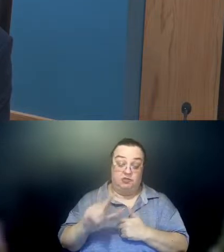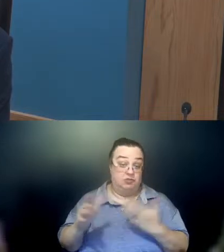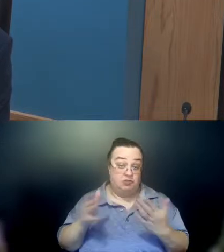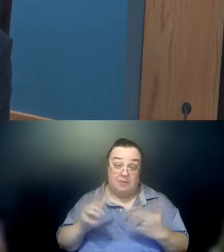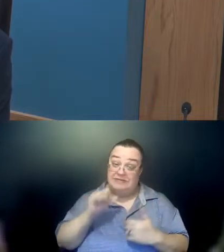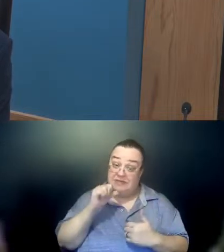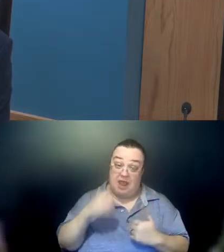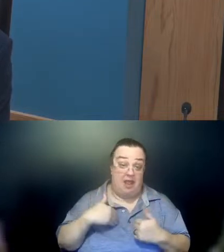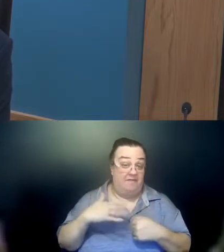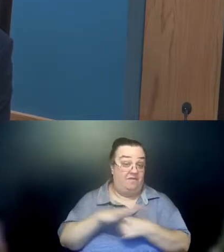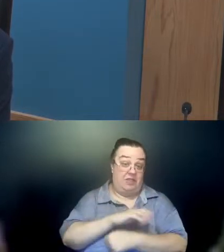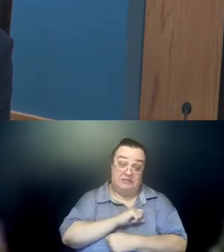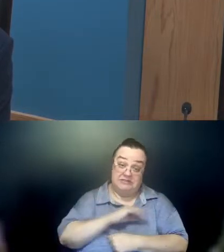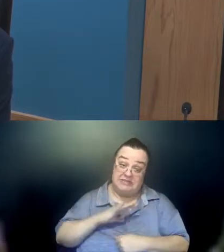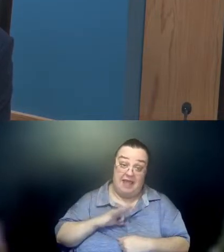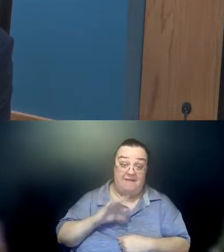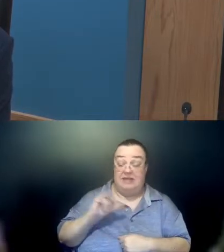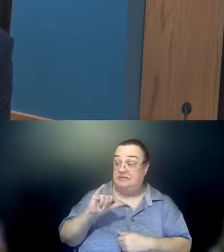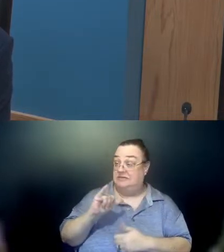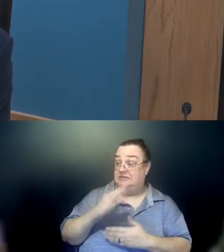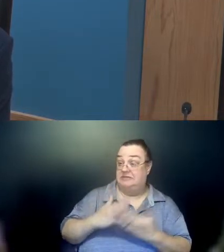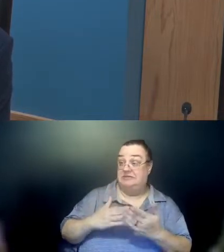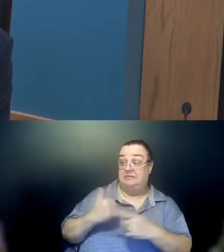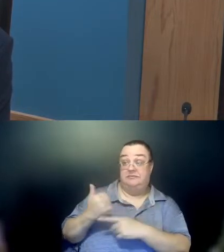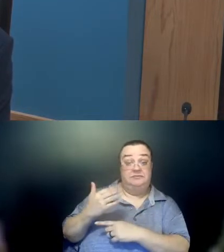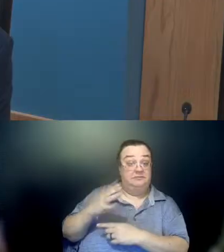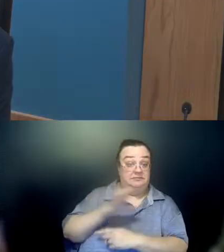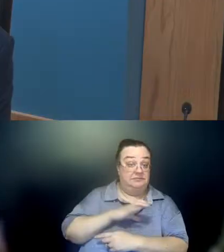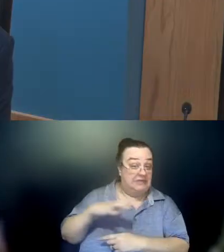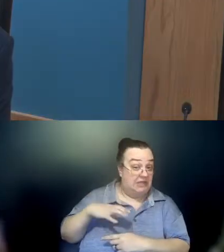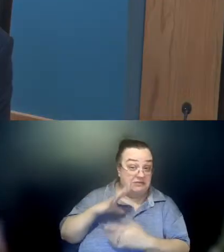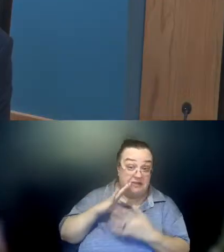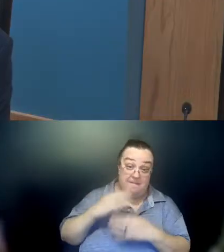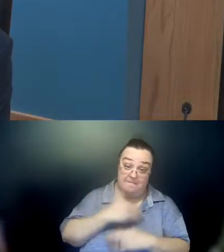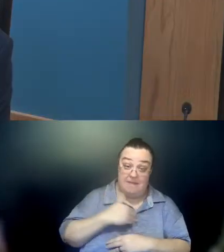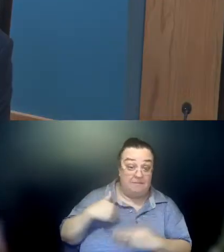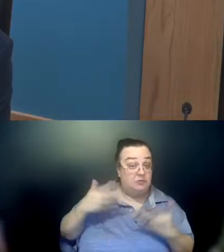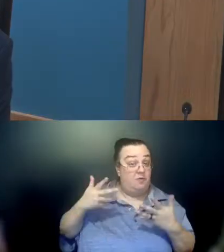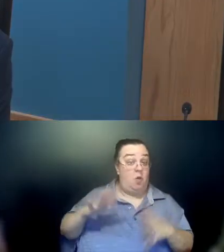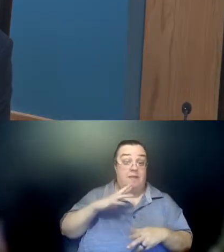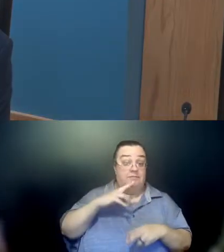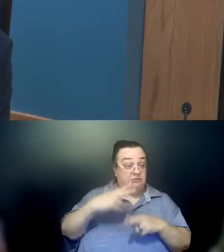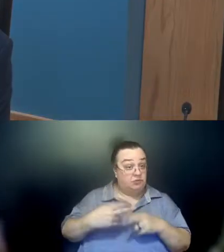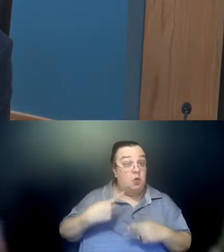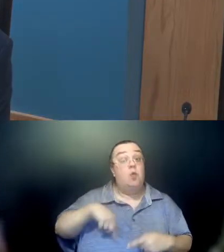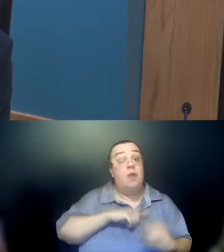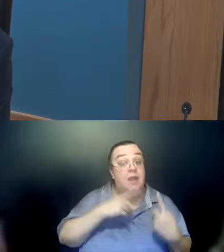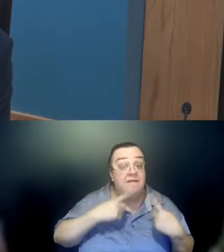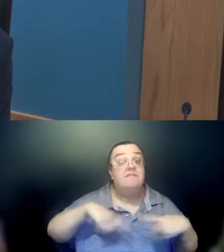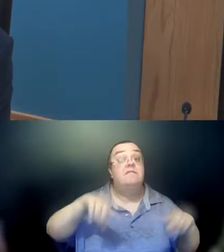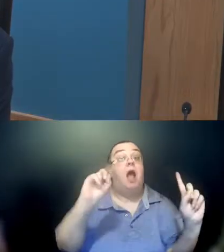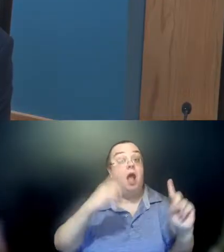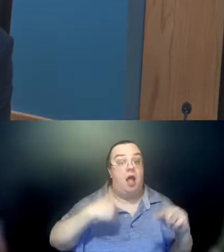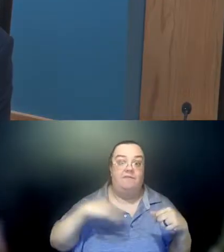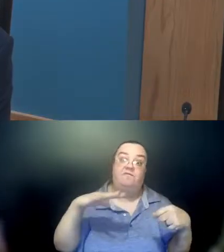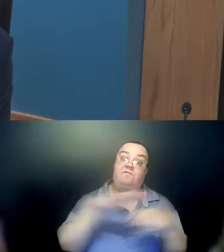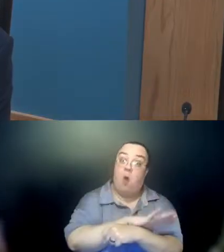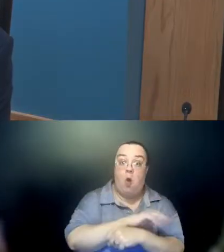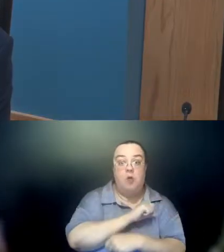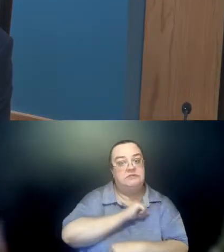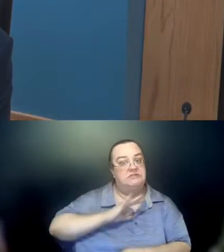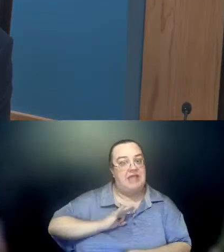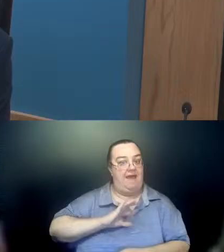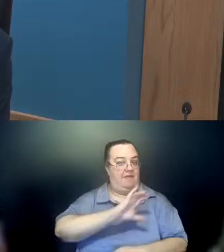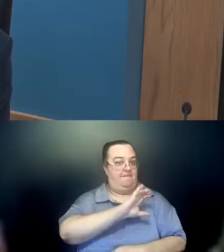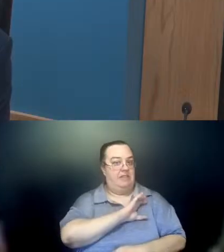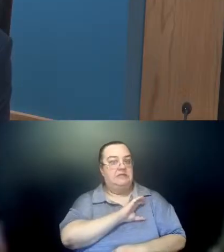as some of my fellow council members already shared, we finally have a fully staffed police department, and I do think we